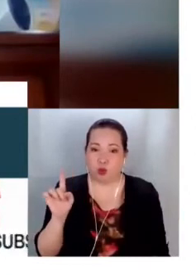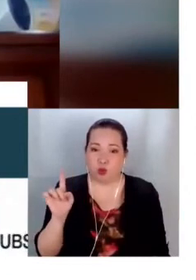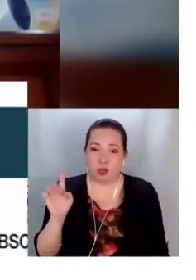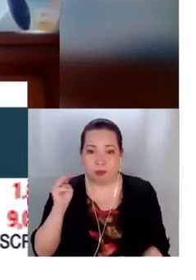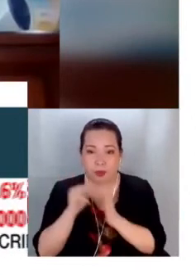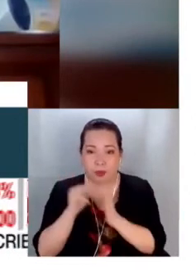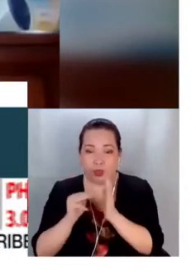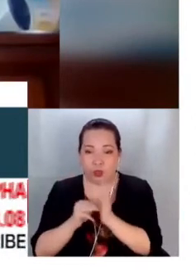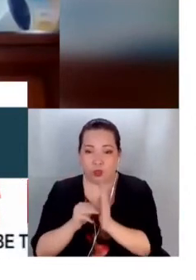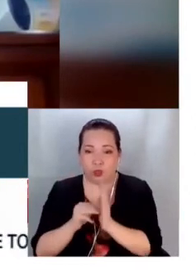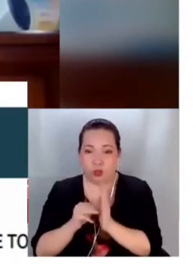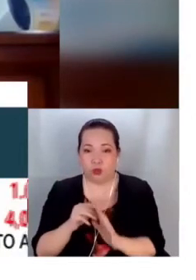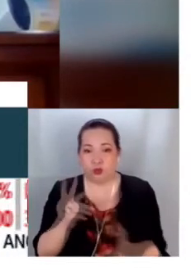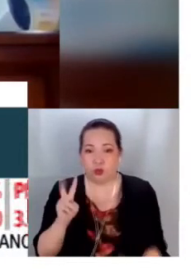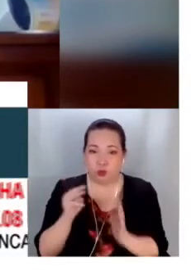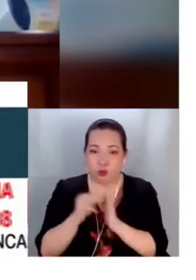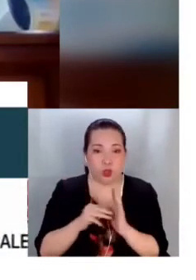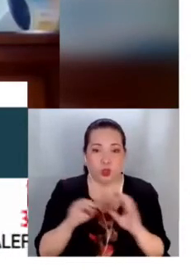to